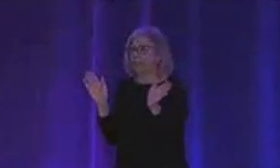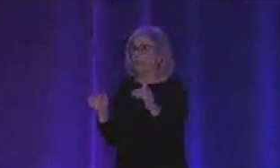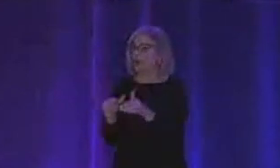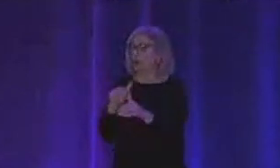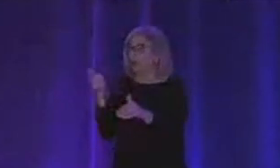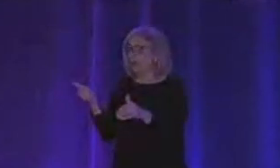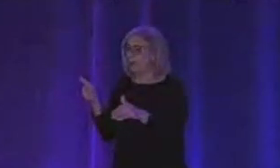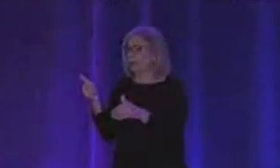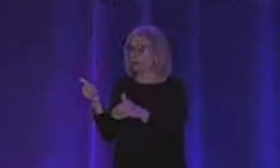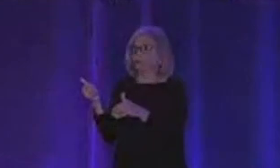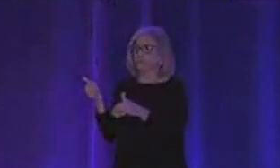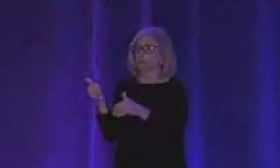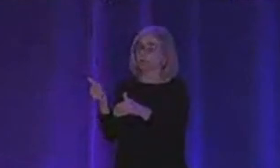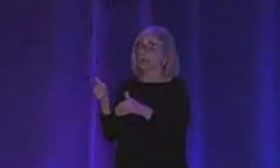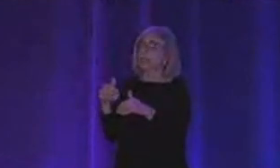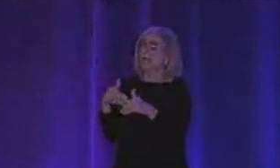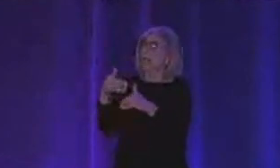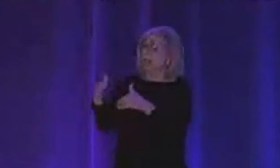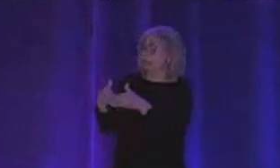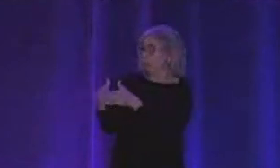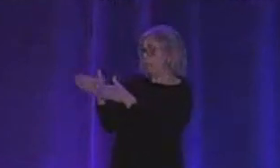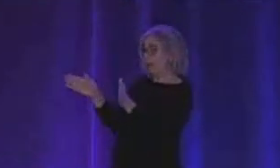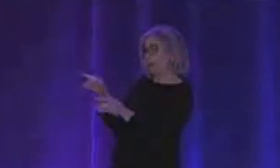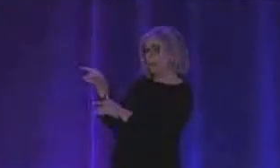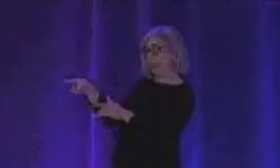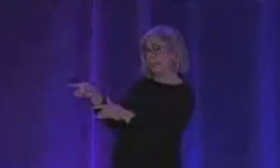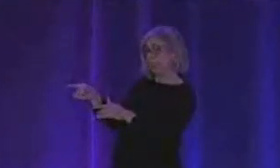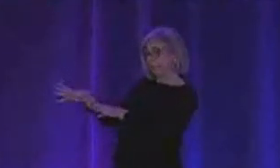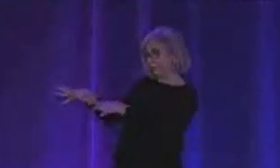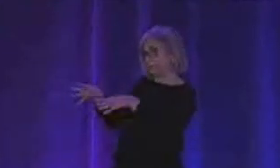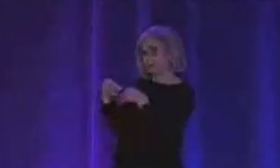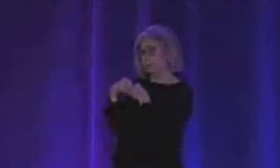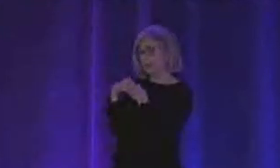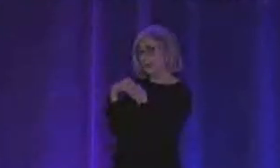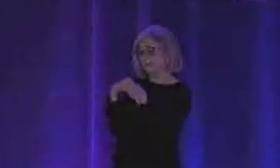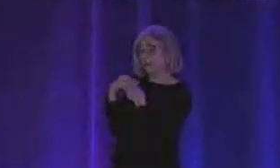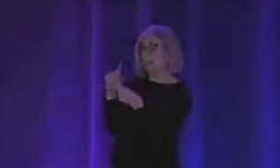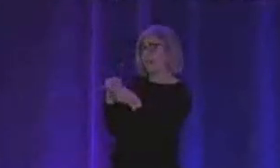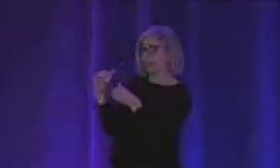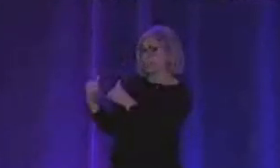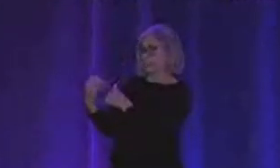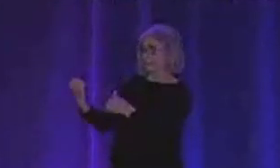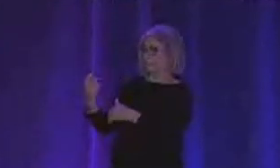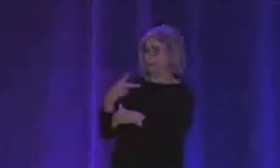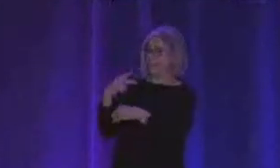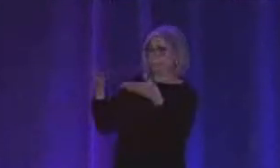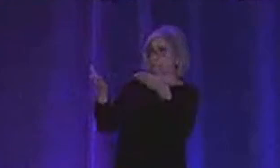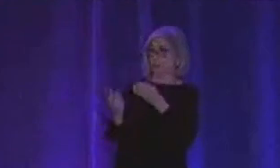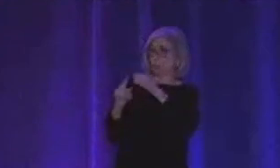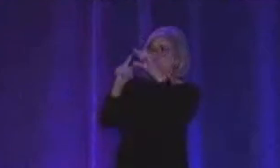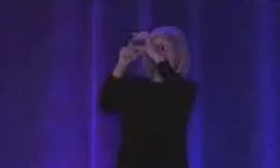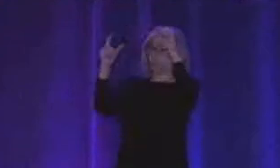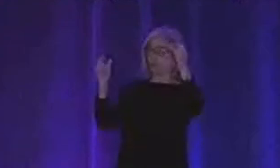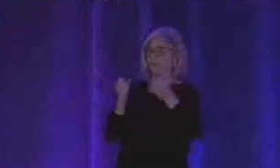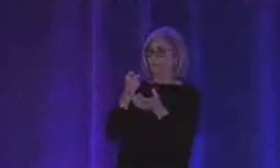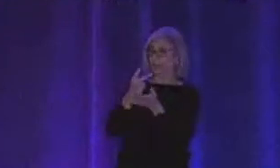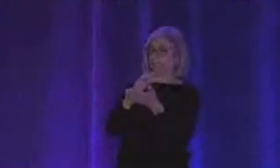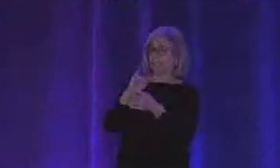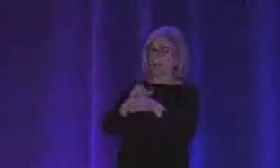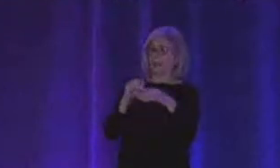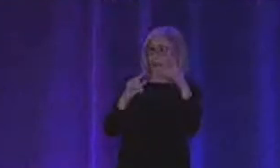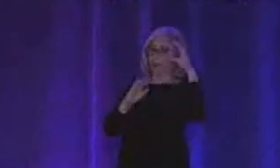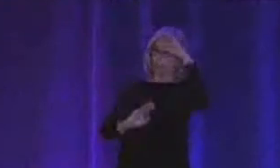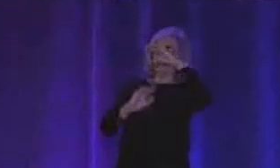attributes. After the public key credential has been obtained, it is then sent back to the server and is then validated on the